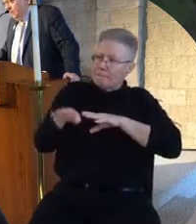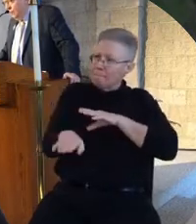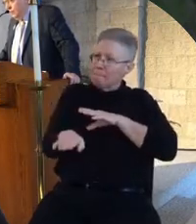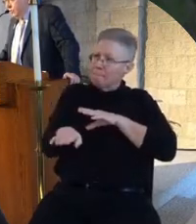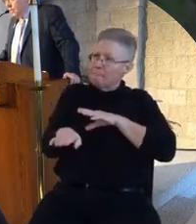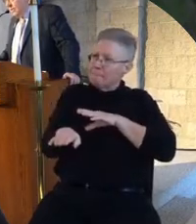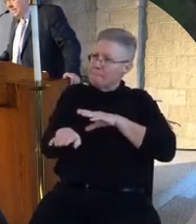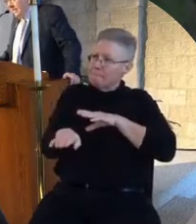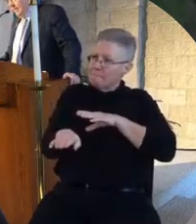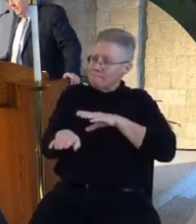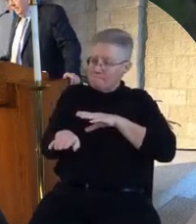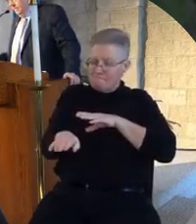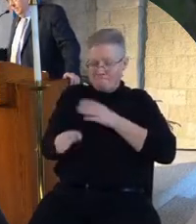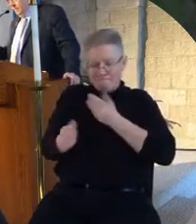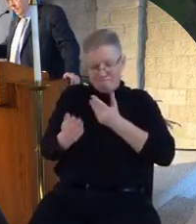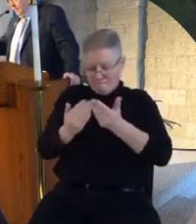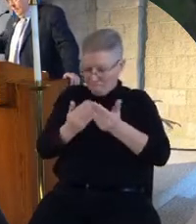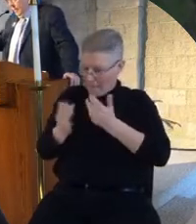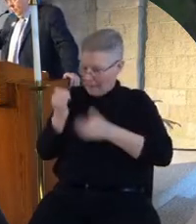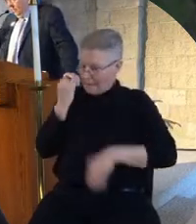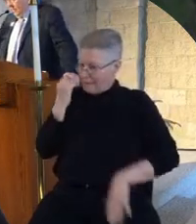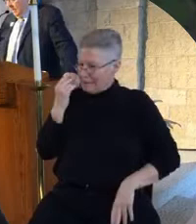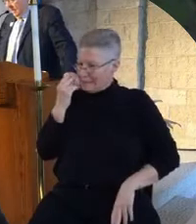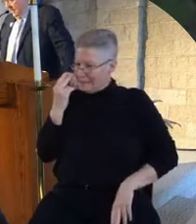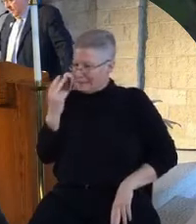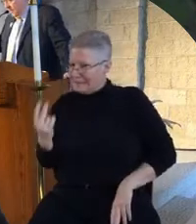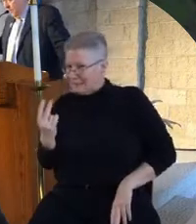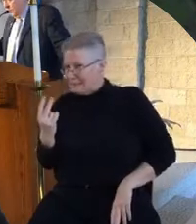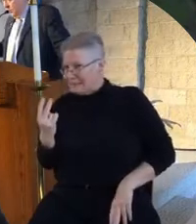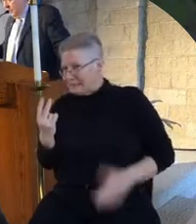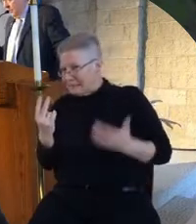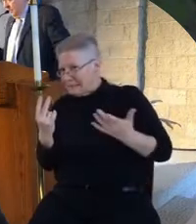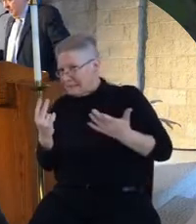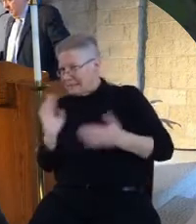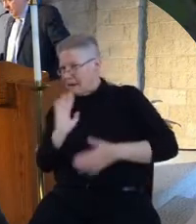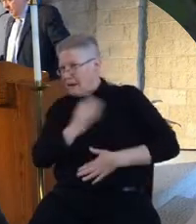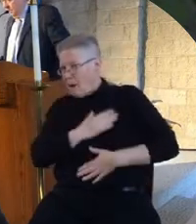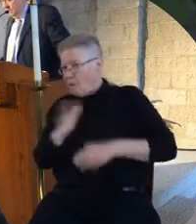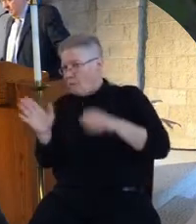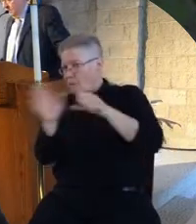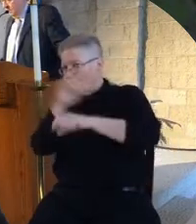even if we do not see our entire dream.